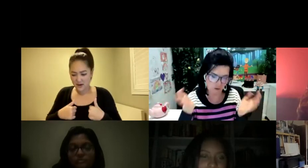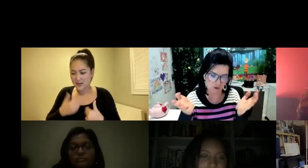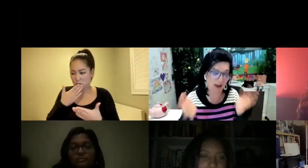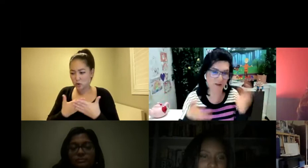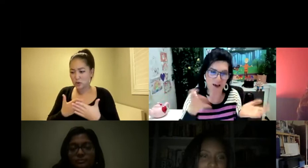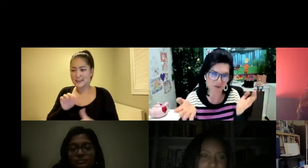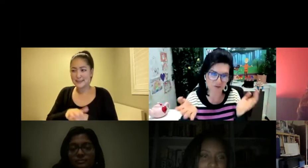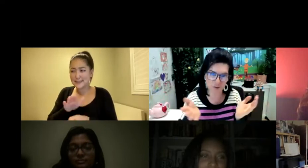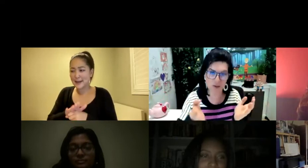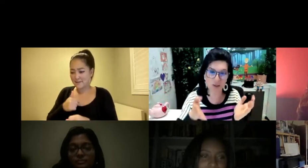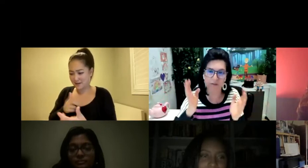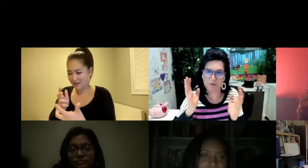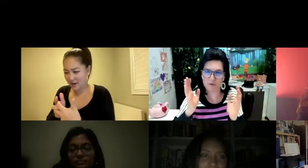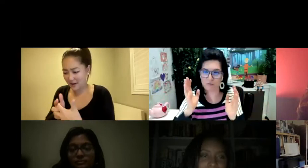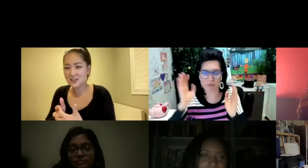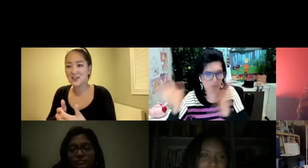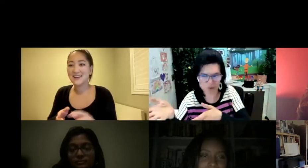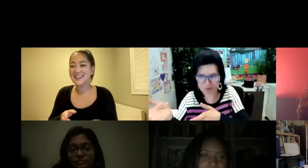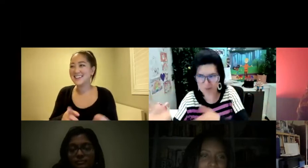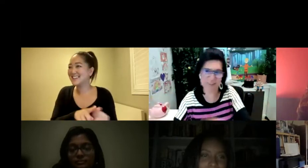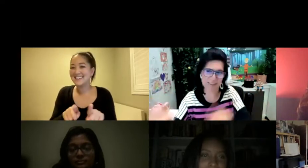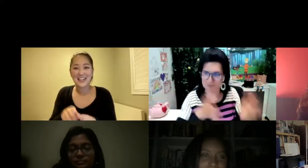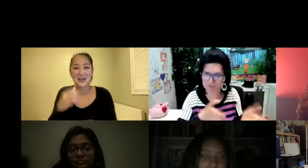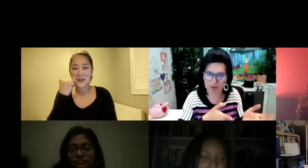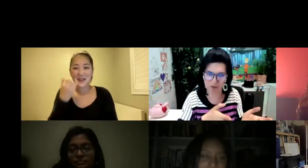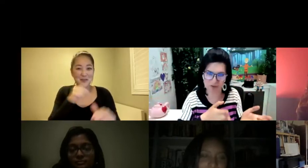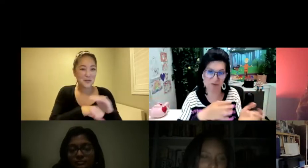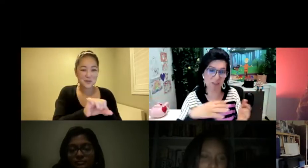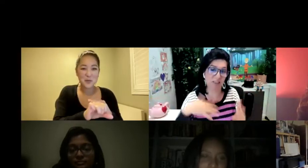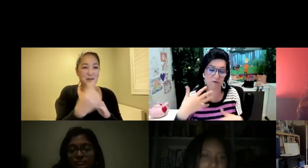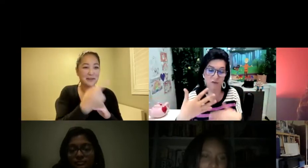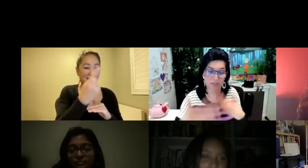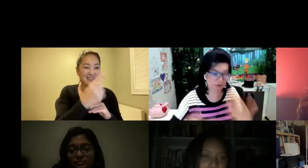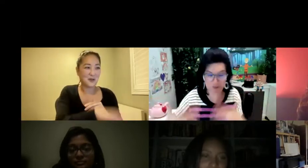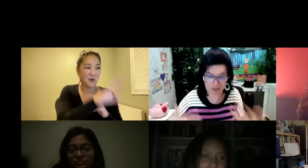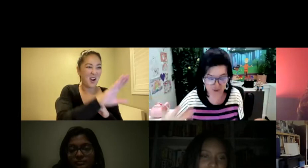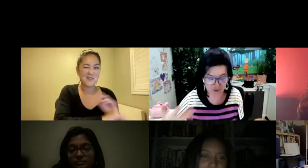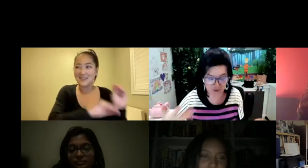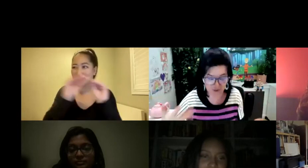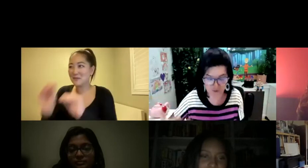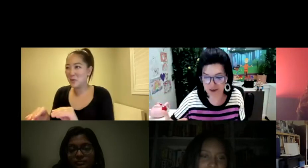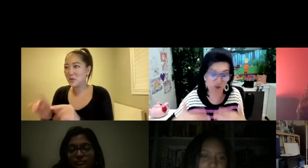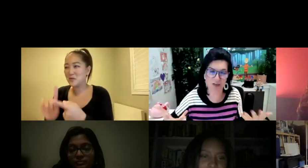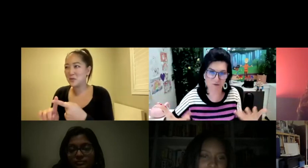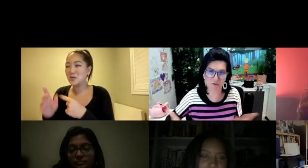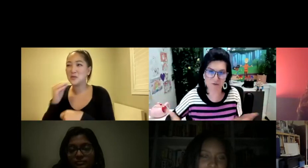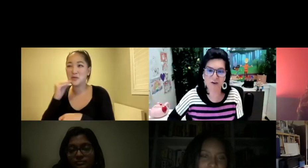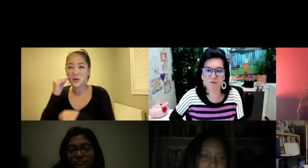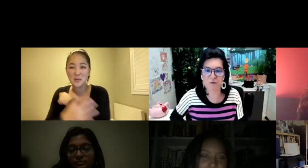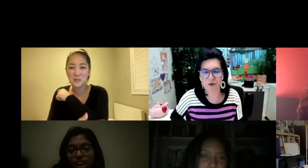if you're half, or if you've been born someplace and live somewhere else, you feel like you're now something different. And are you good